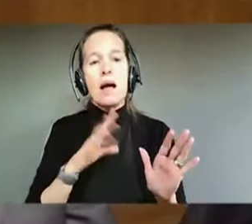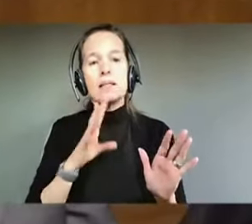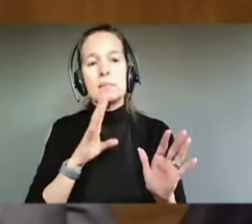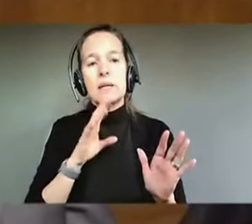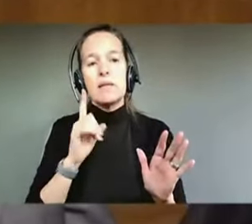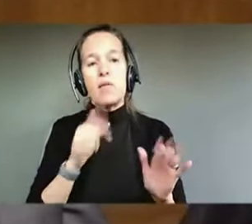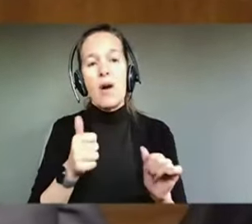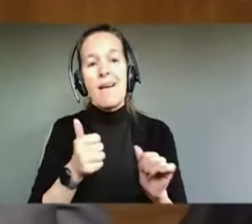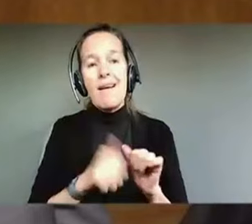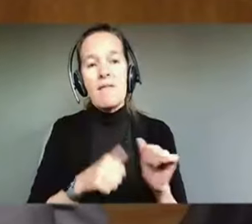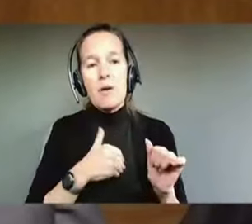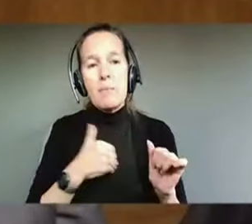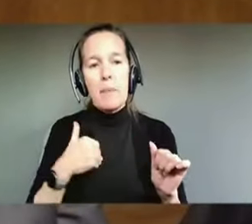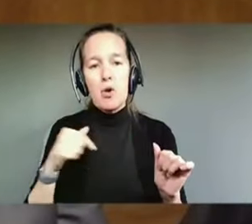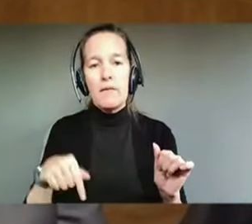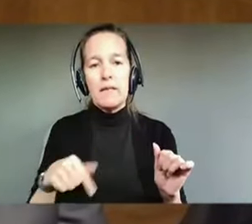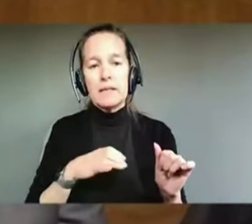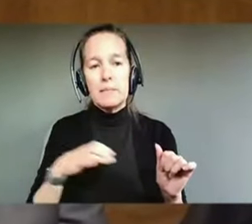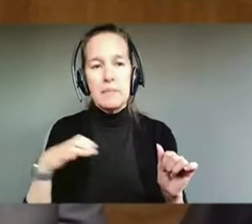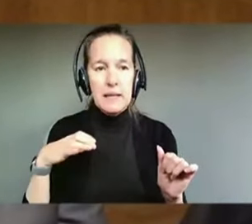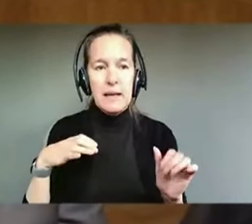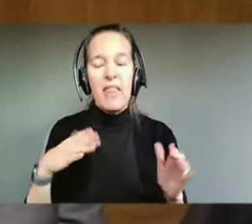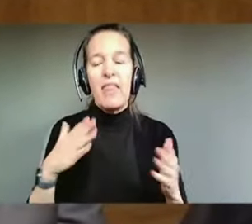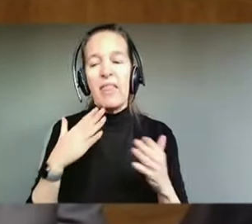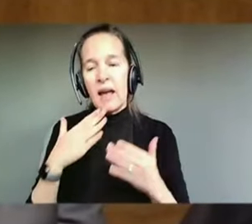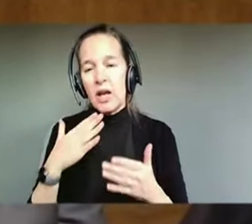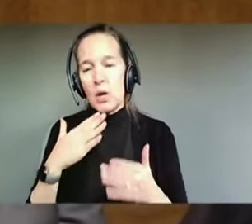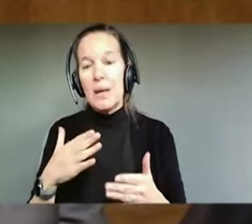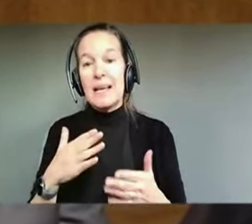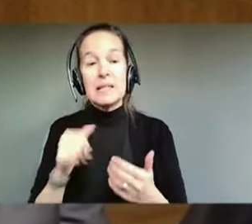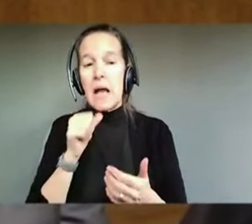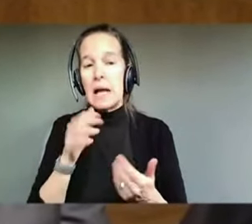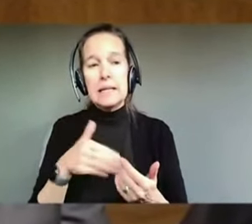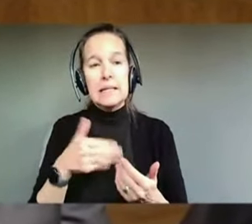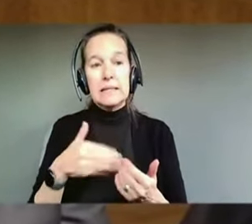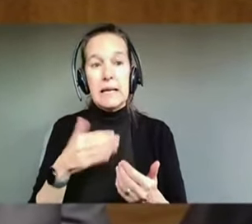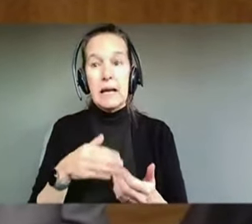in thanking you. It's not been easy for you literally, physically, to get here.